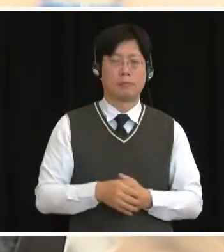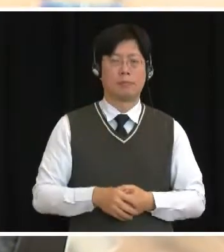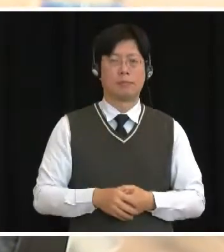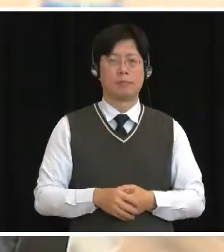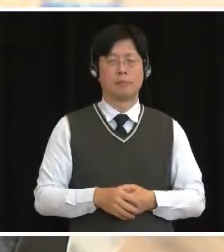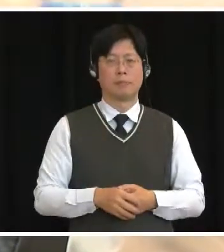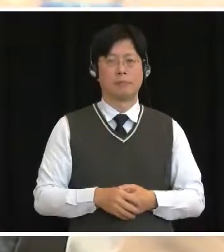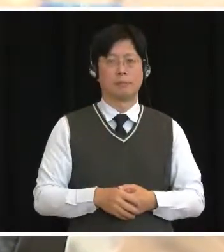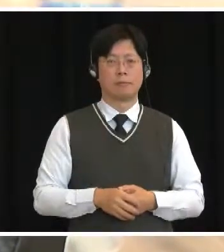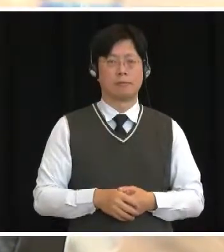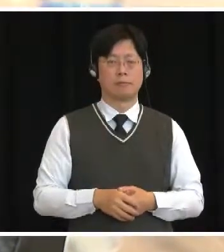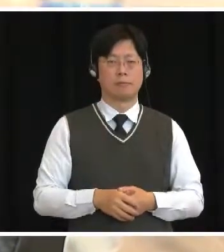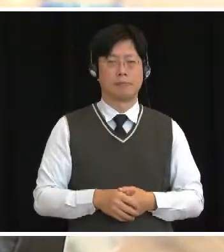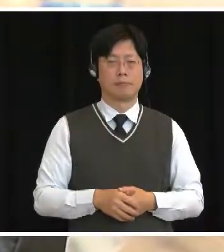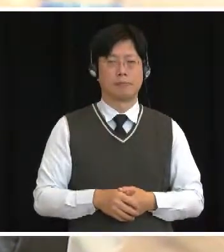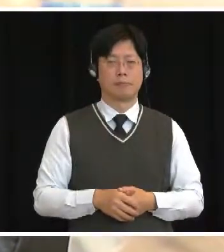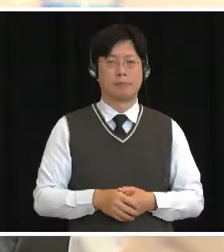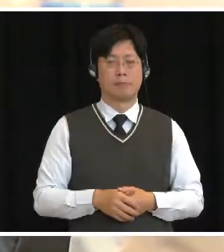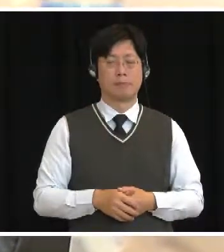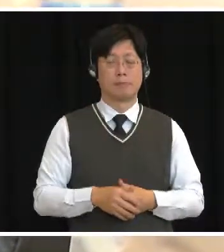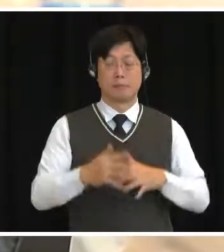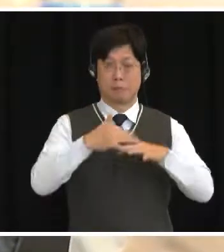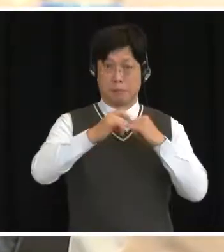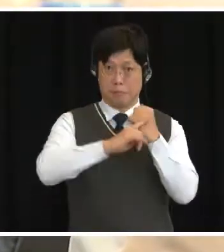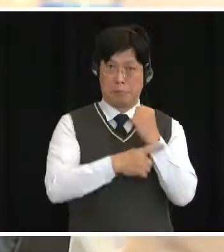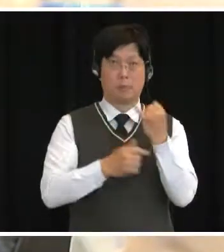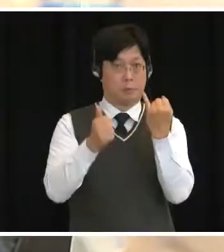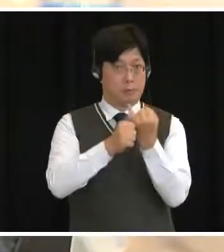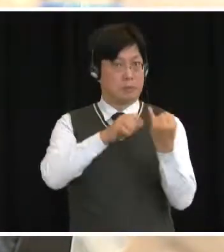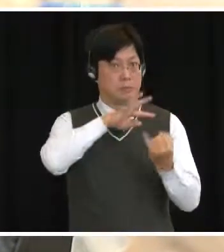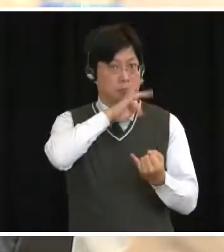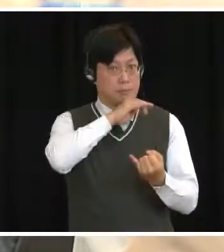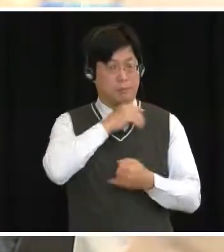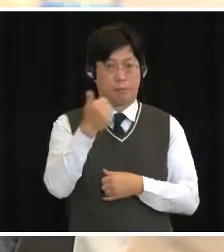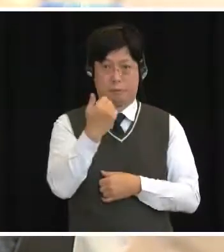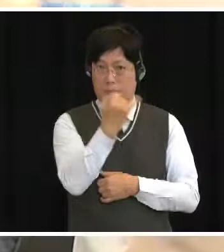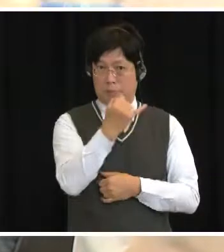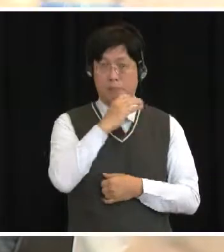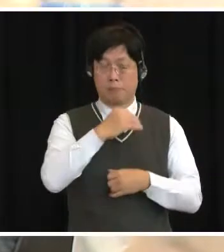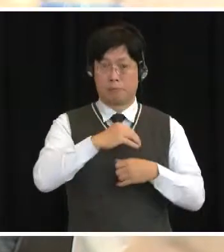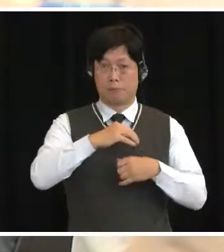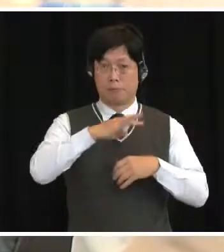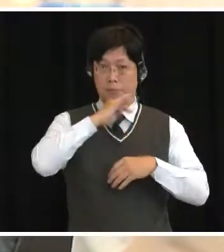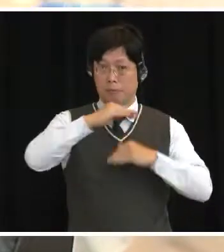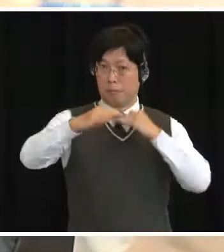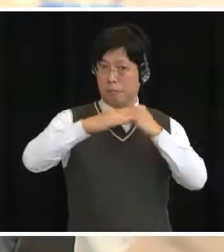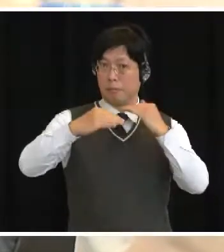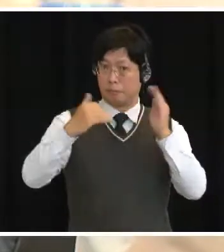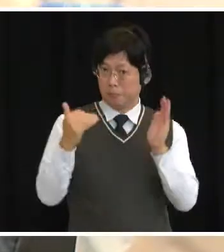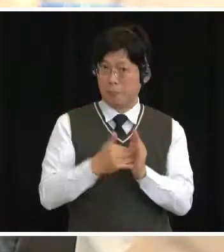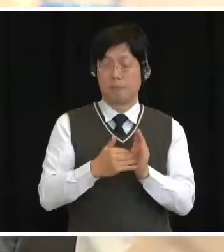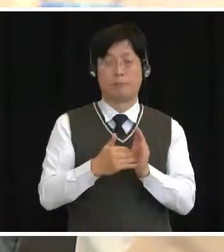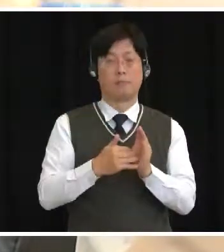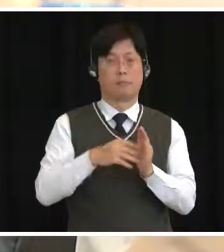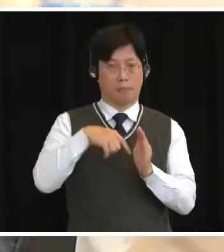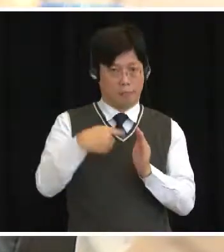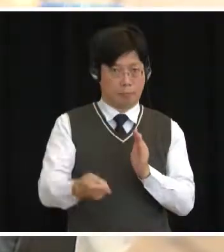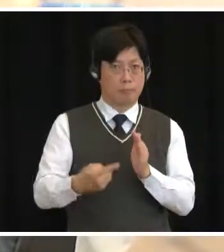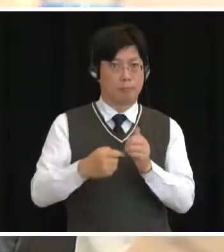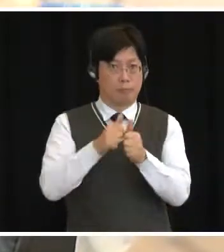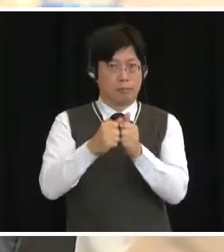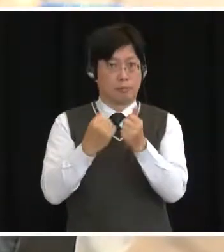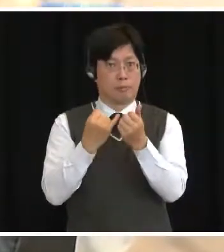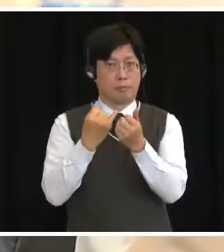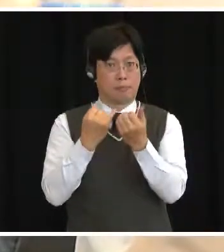many of them also touched upon the same-sex marriage. In other words, in addition to